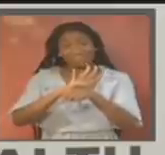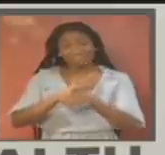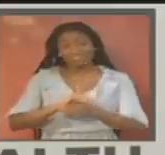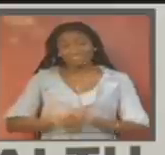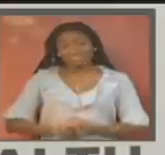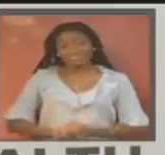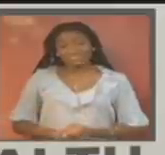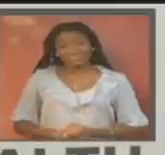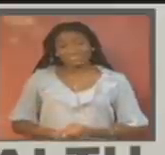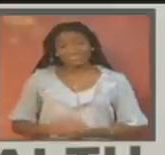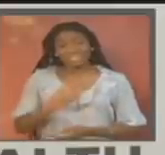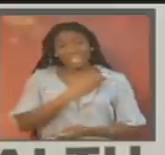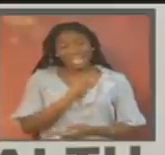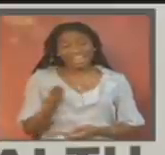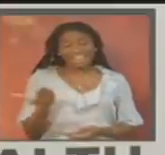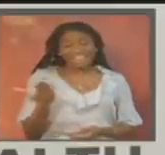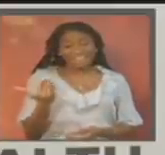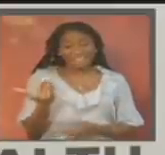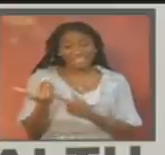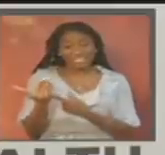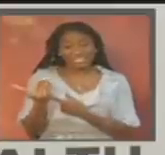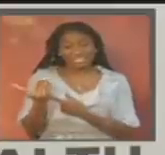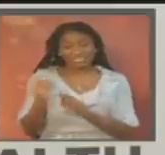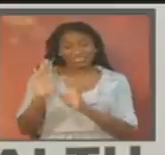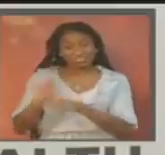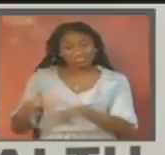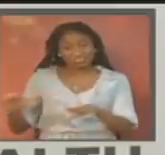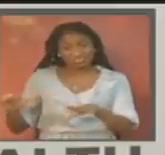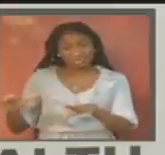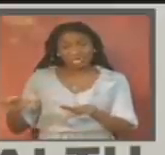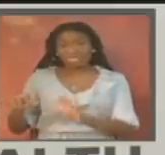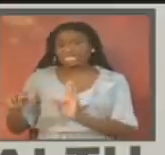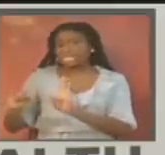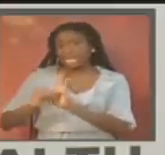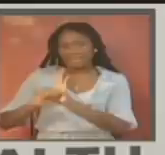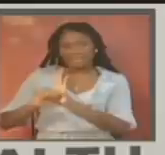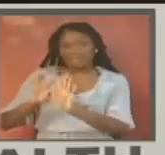positive, and we have 15 that are PCR or antibody